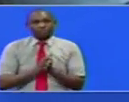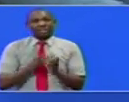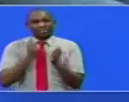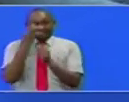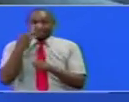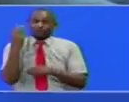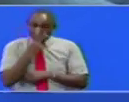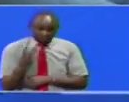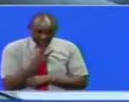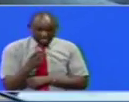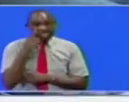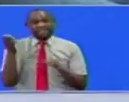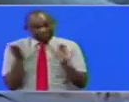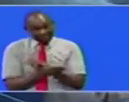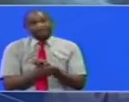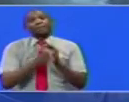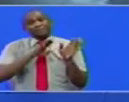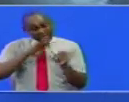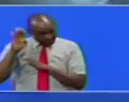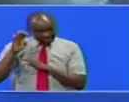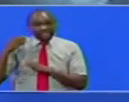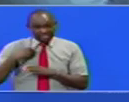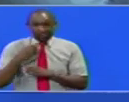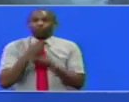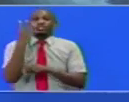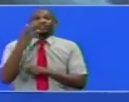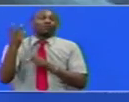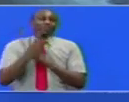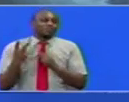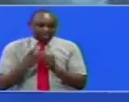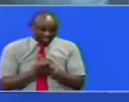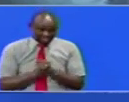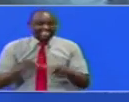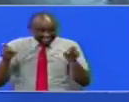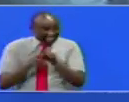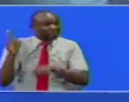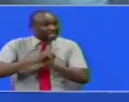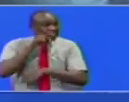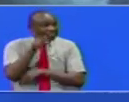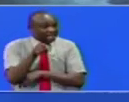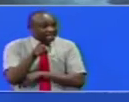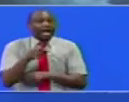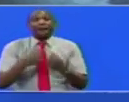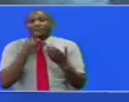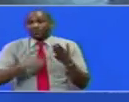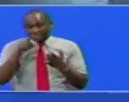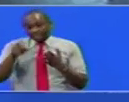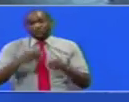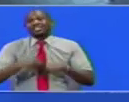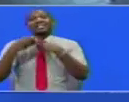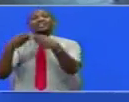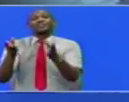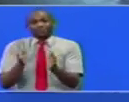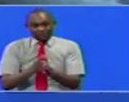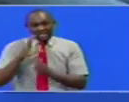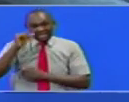February. It was filed in Parliament on 14th of February. On the same day, it appears to have been committed